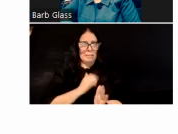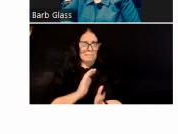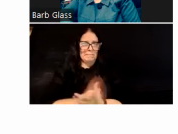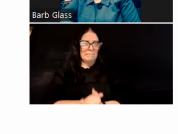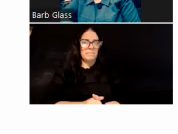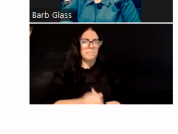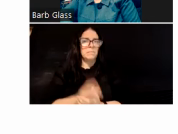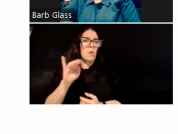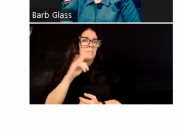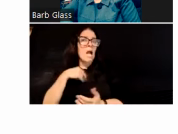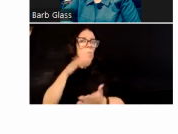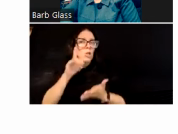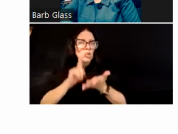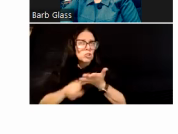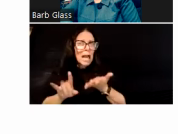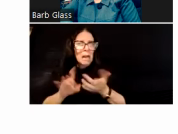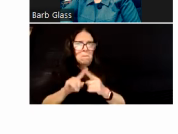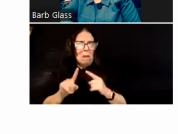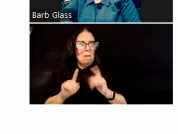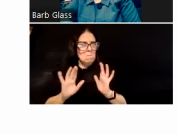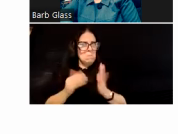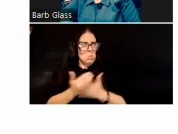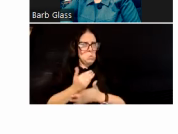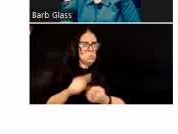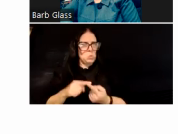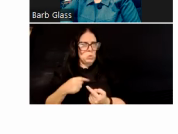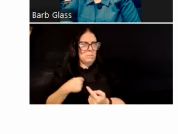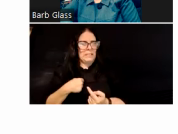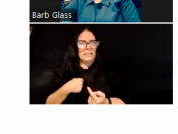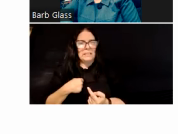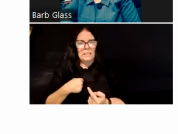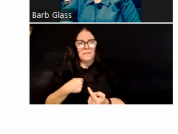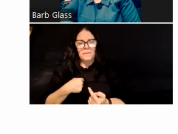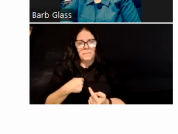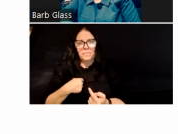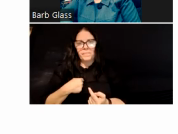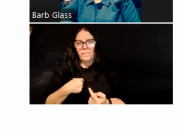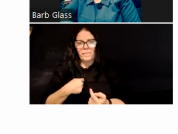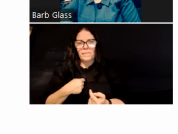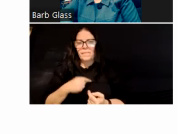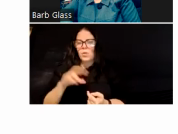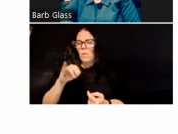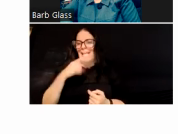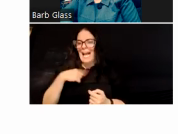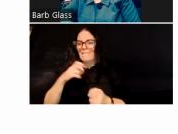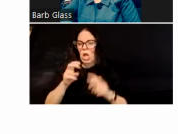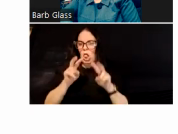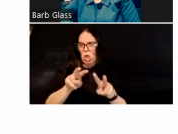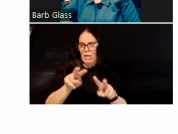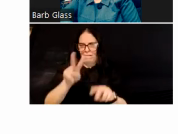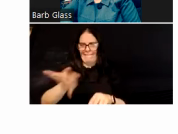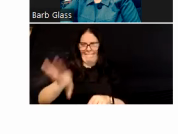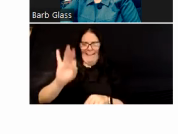it though. Yeah, we will. Because I'm still not 100%. I need to look at the system Mhm. to see what you're referring